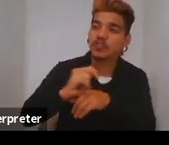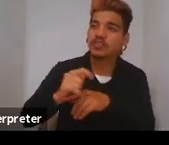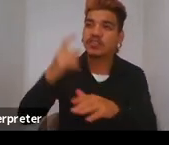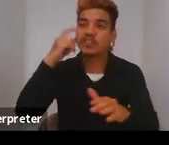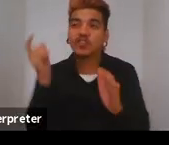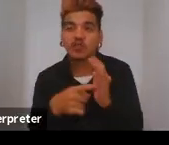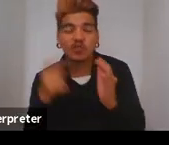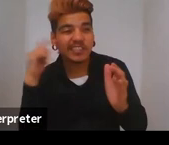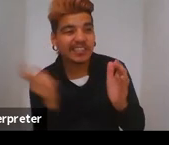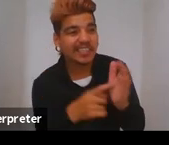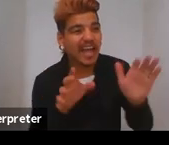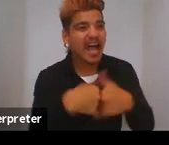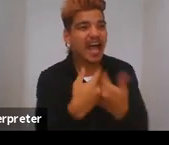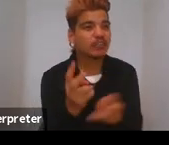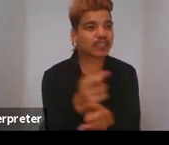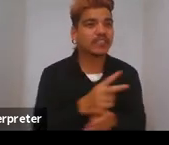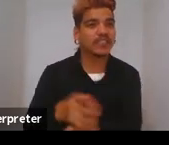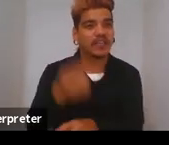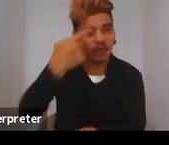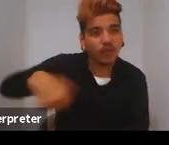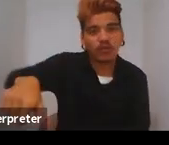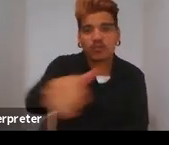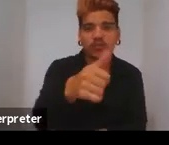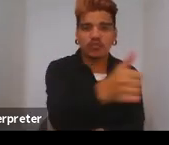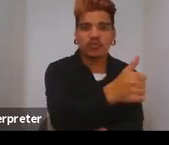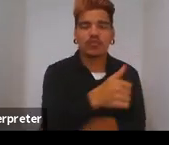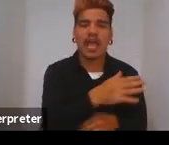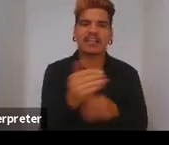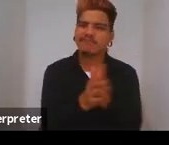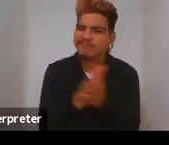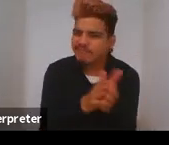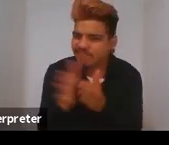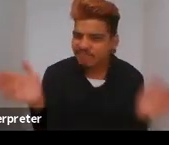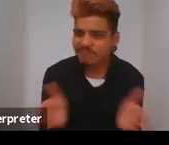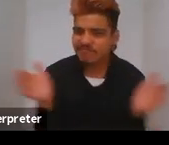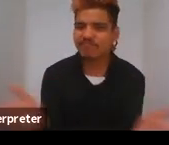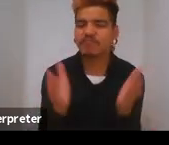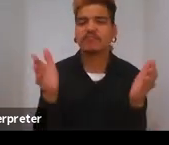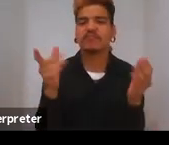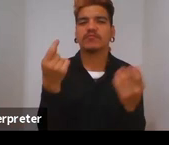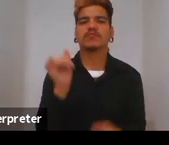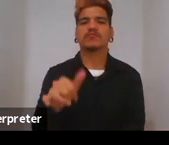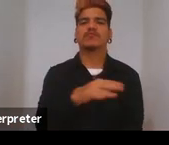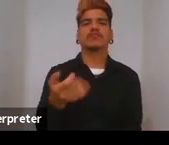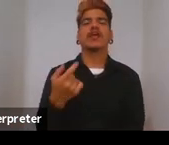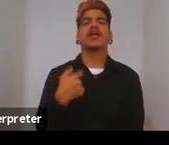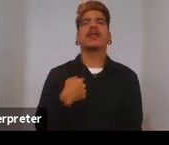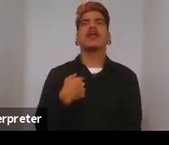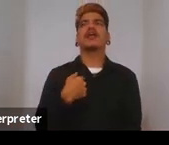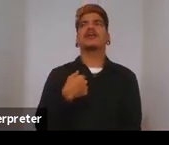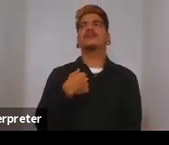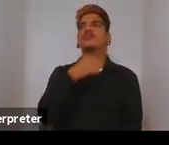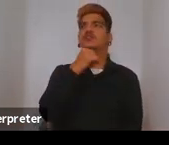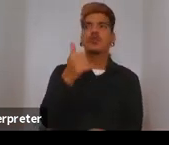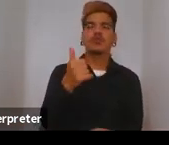recognizing how to take care of yourself and encouraging you to do that. And so I don't take offense